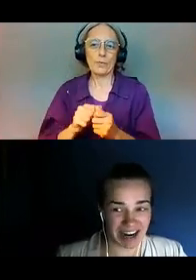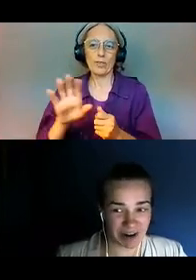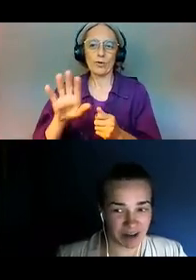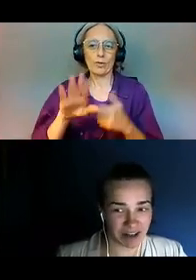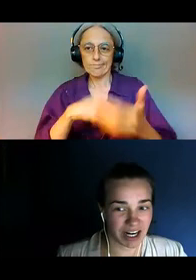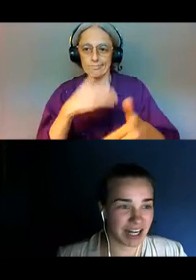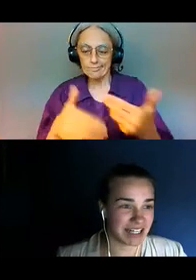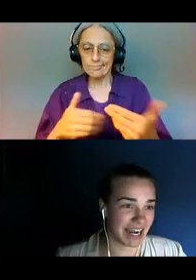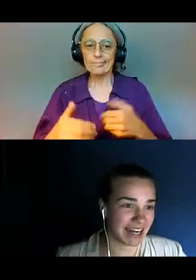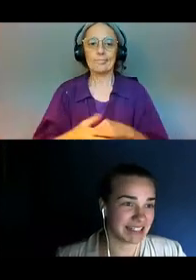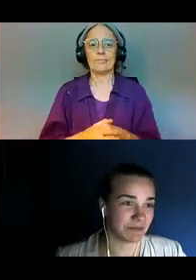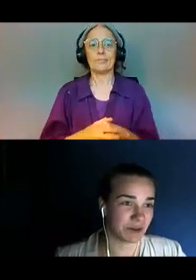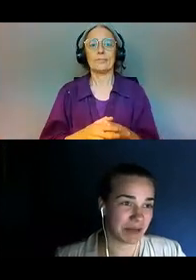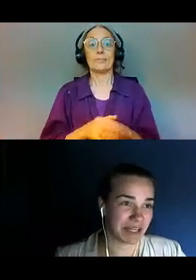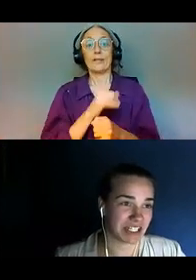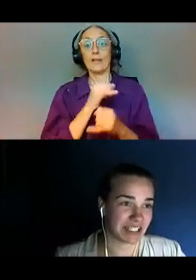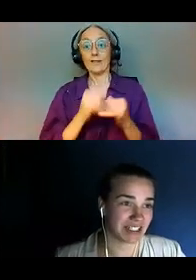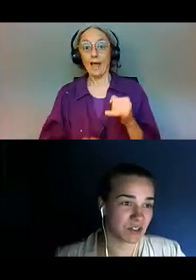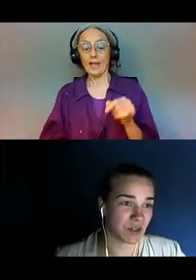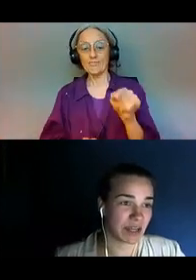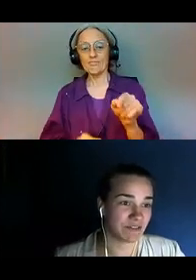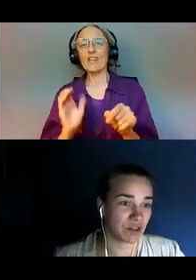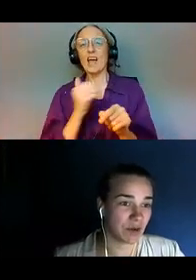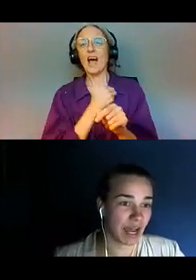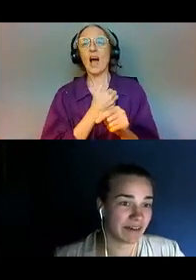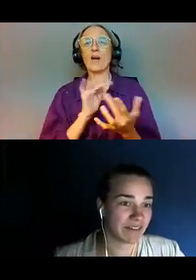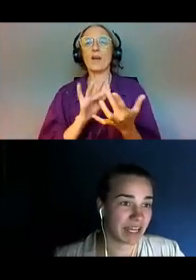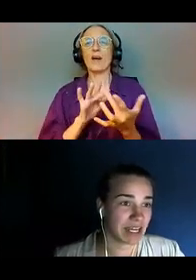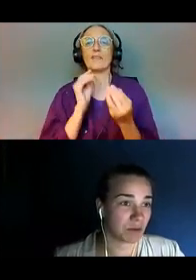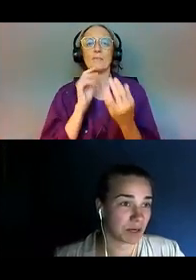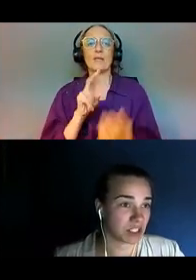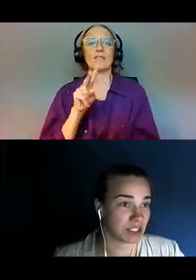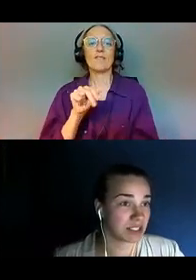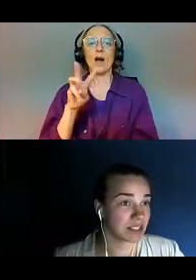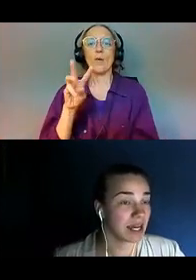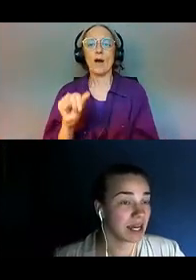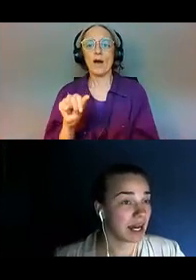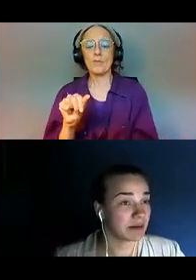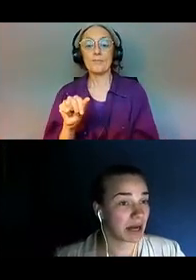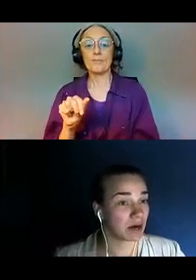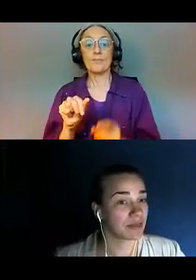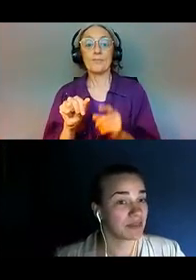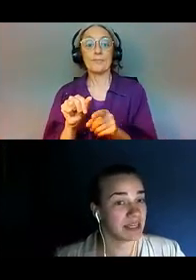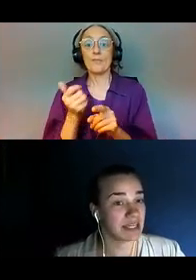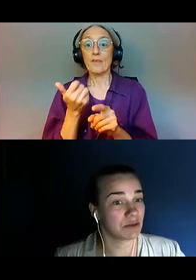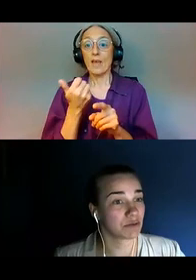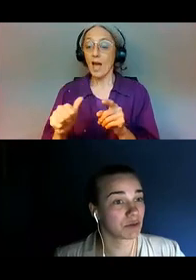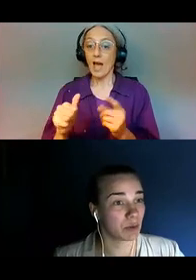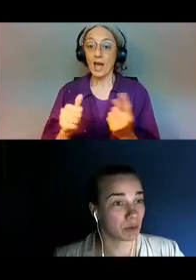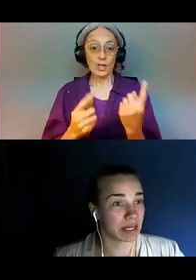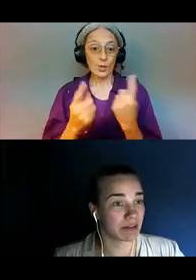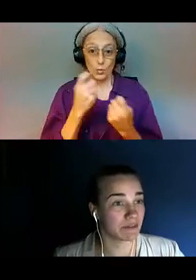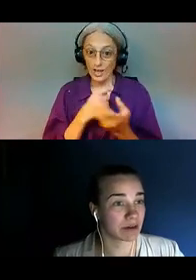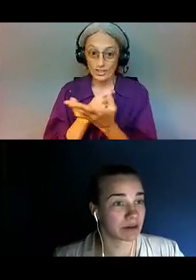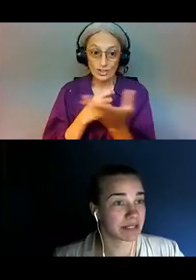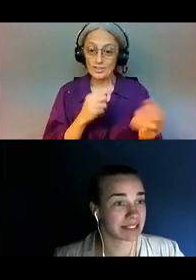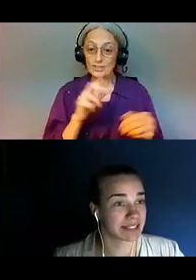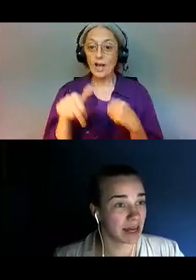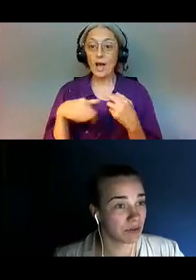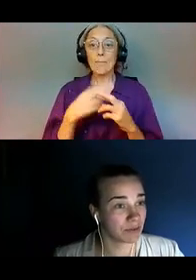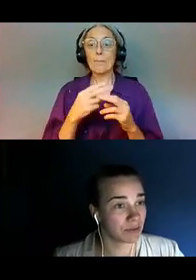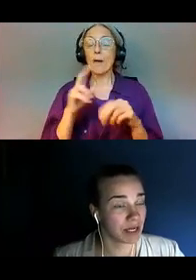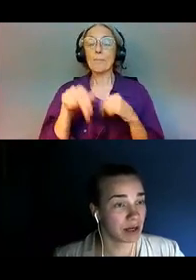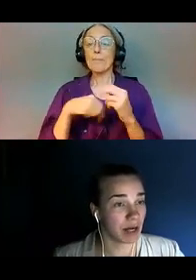lastly, our contact information. So if you have any questions about the reporting